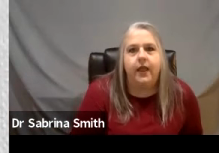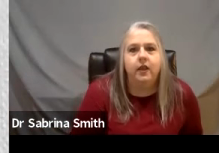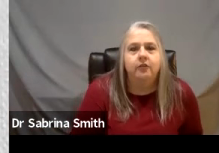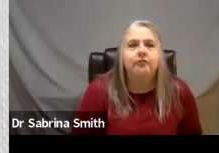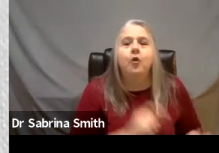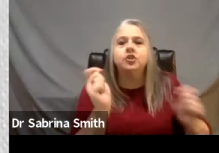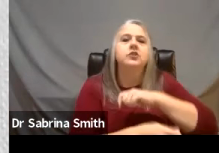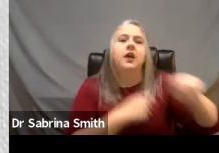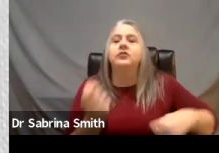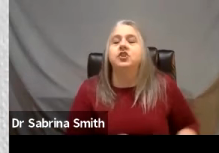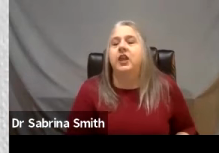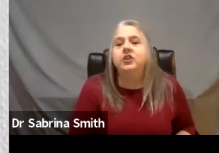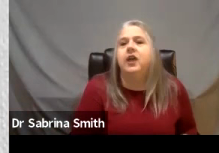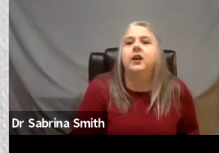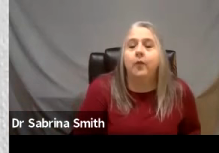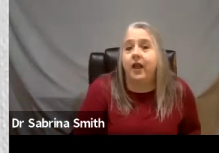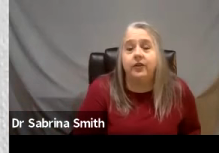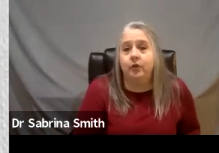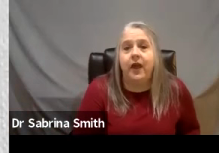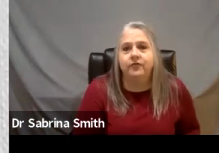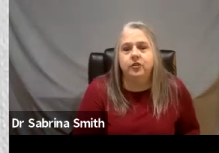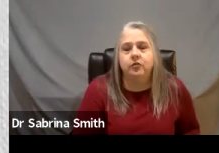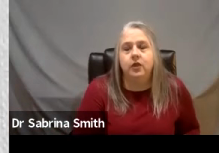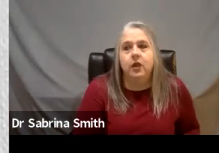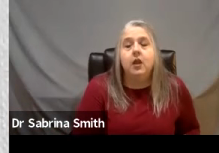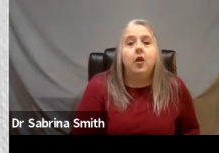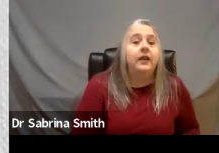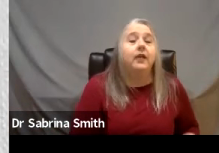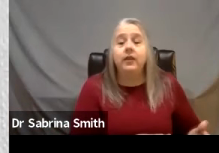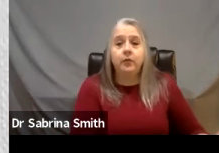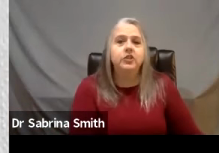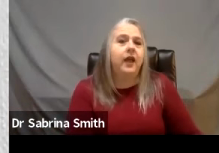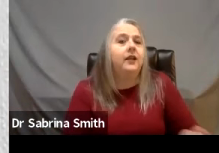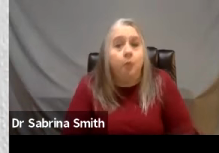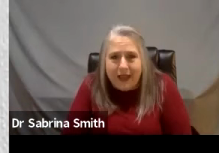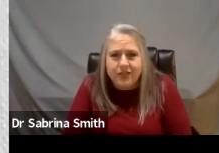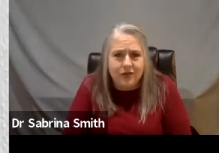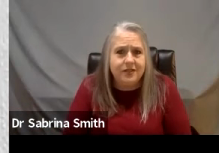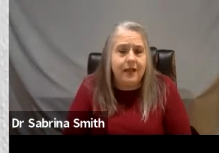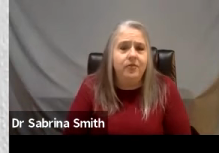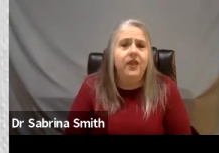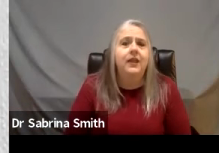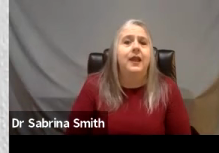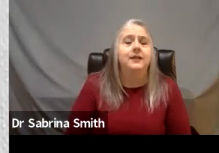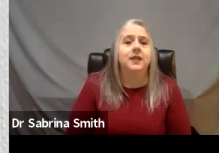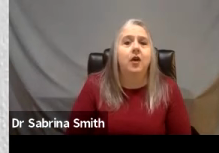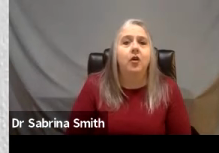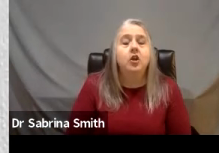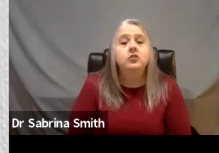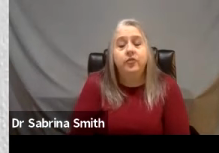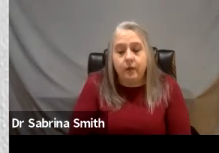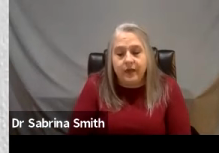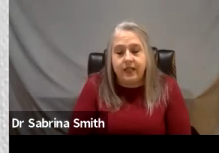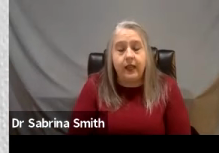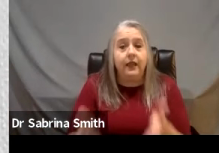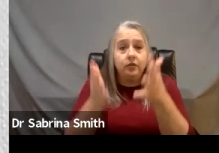different way. Force yourself to change that around if you have to. Okay, now then we do that, we can do the same thing in ASL.